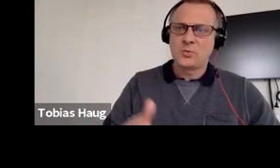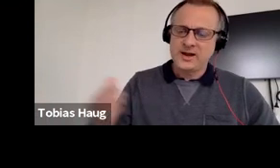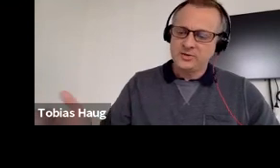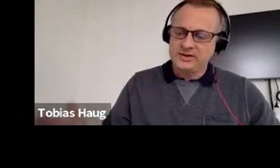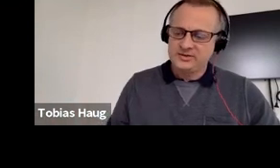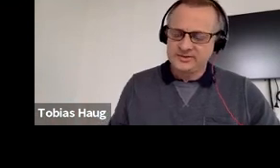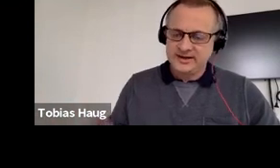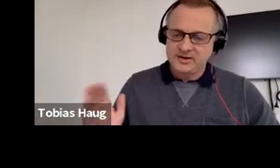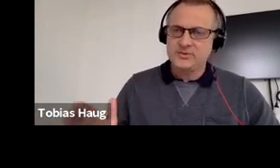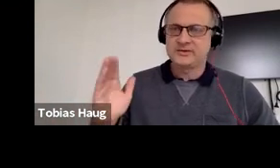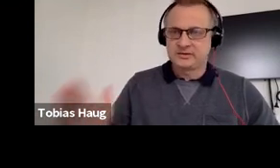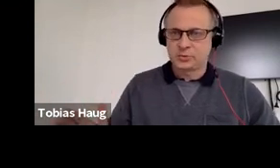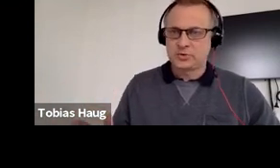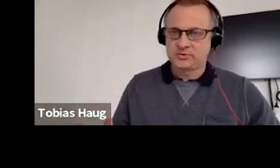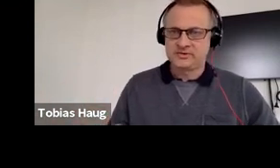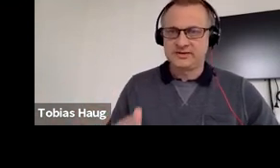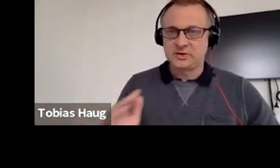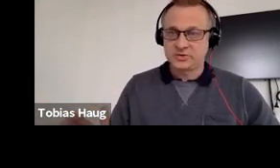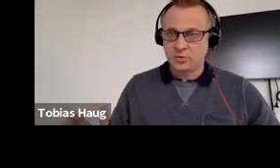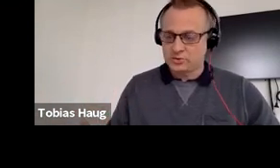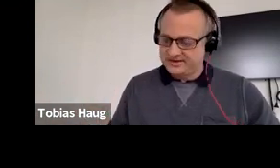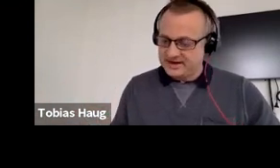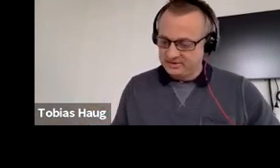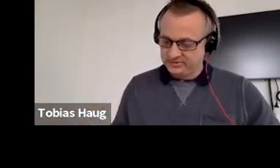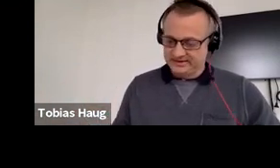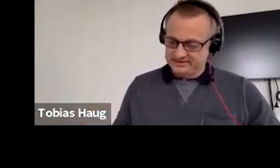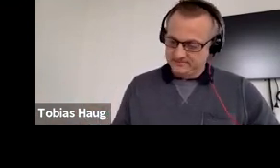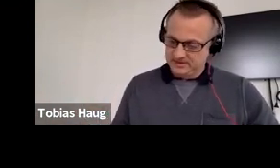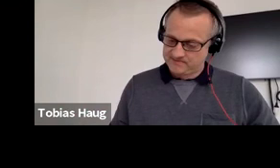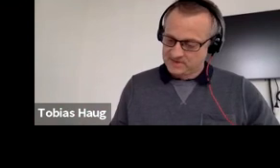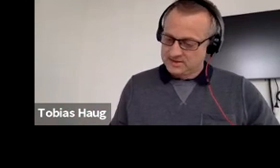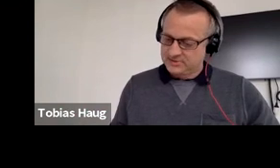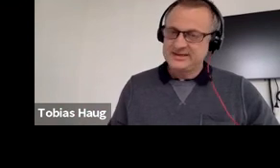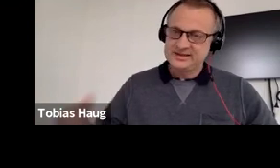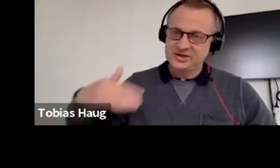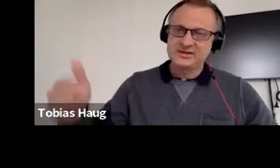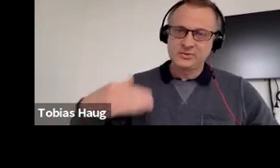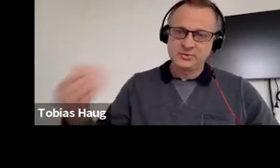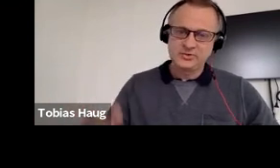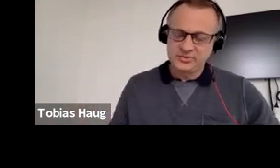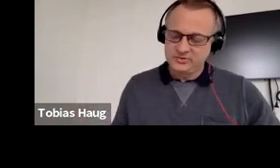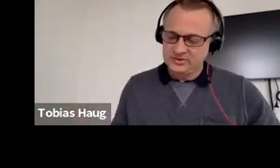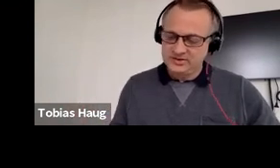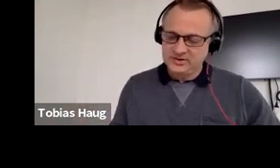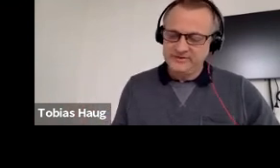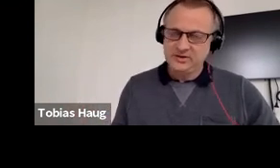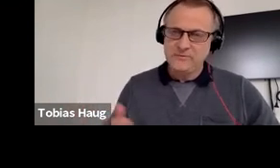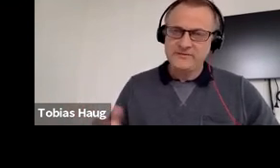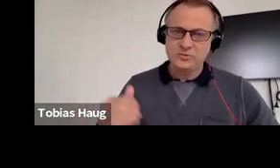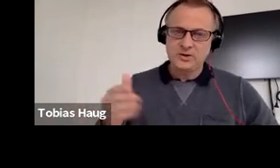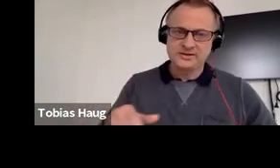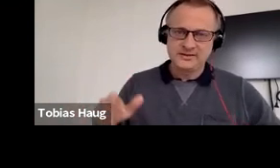scenario, where do you need to say, no, this is wrong, there's no score assigned to this. So this is just to give you